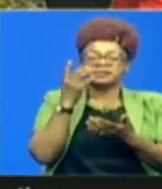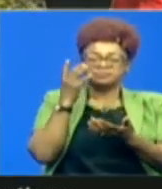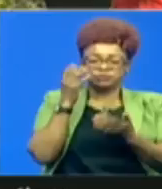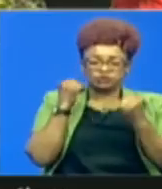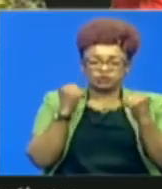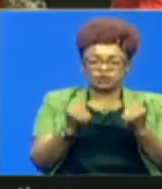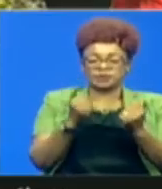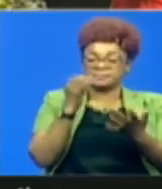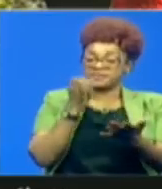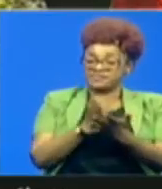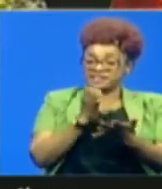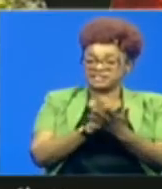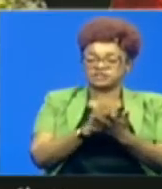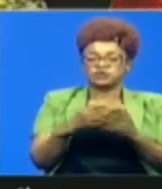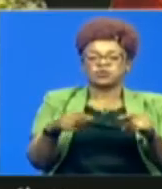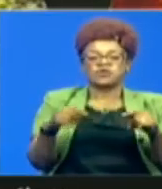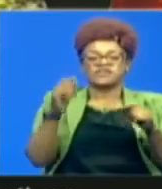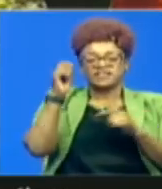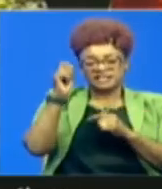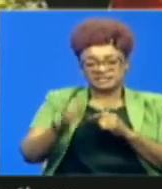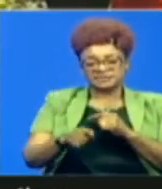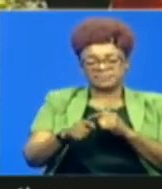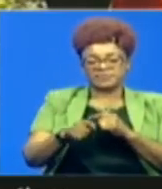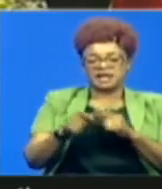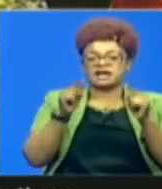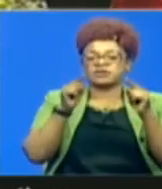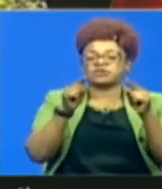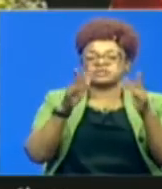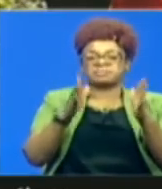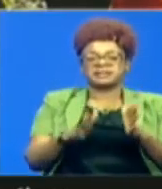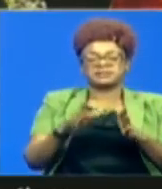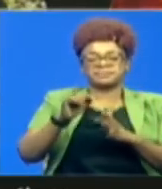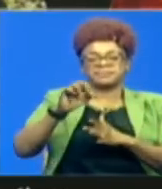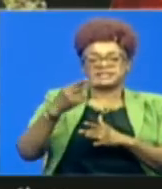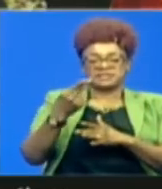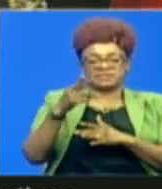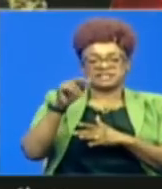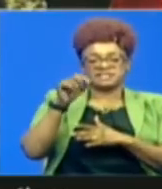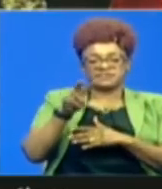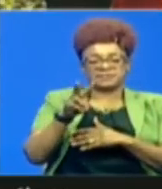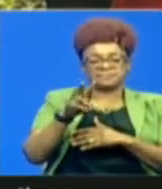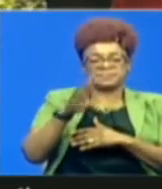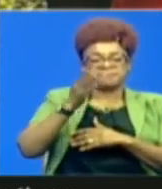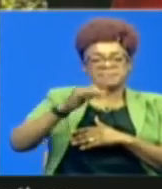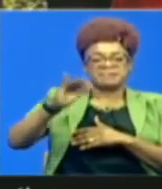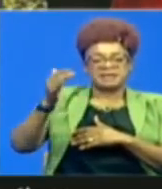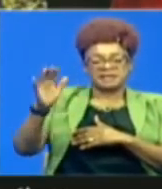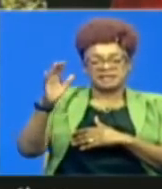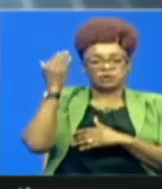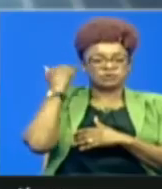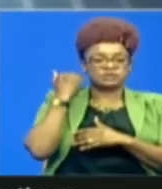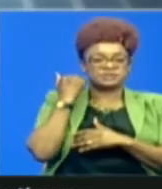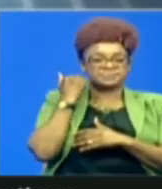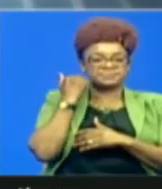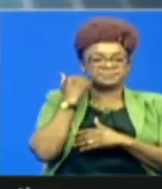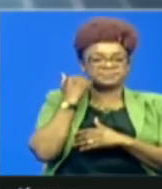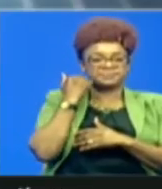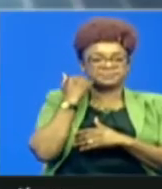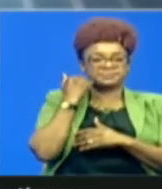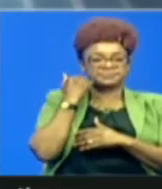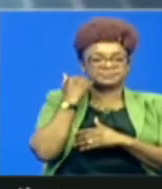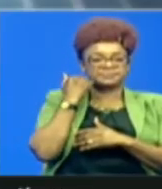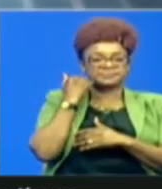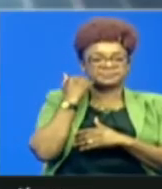order to convict the accused persons. Seth Olale, NTV, Milimani Law Courts.